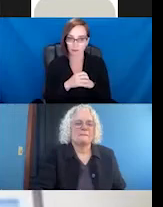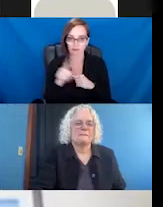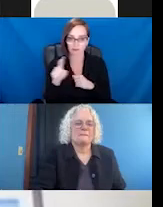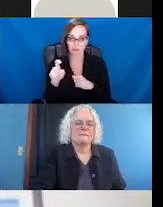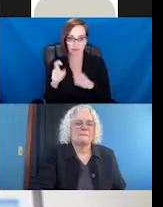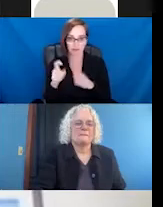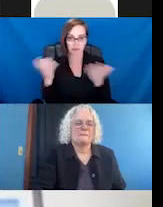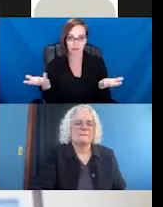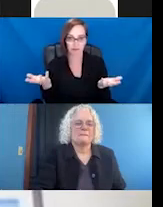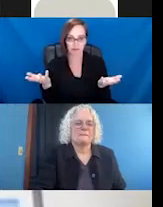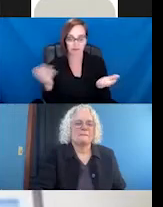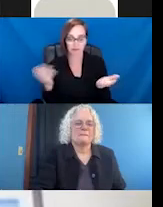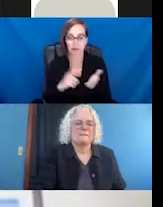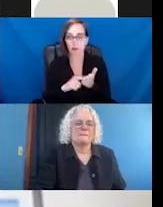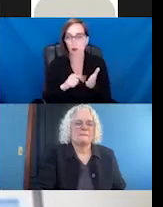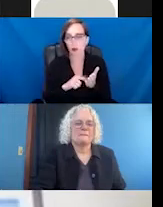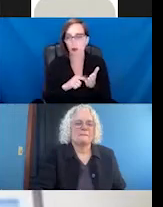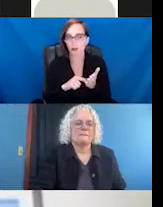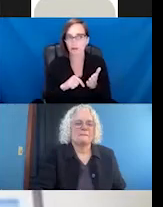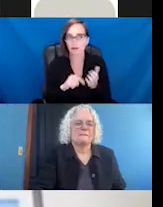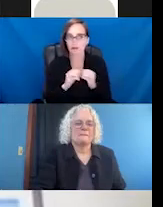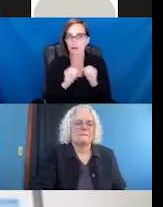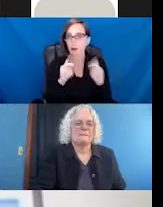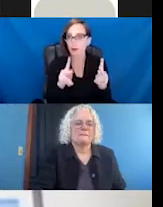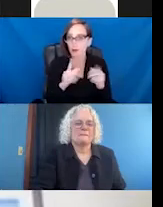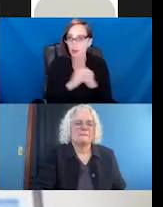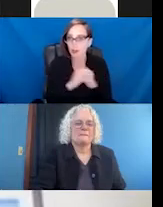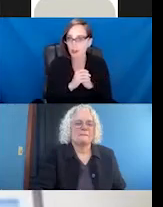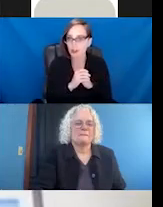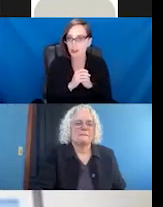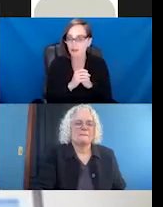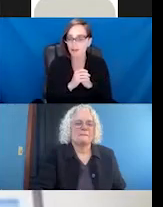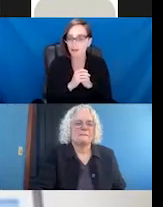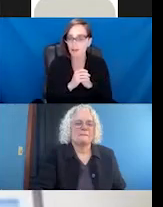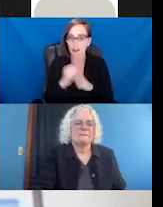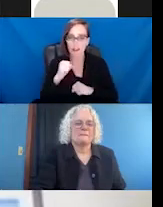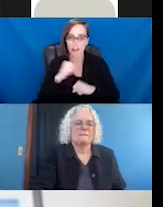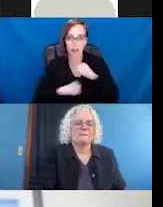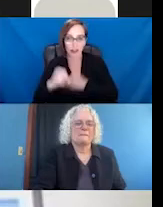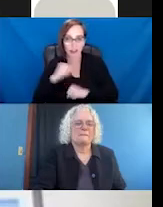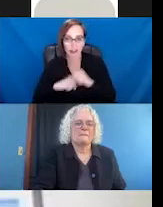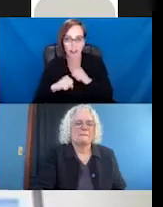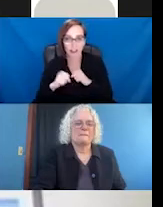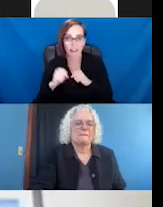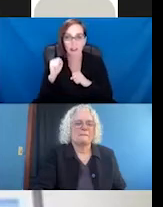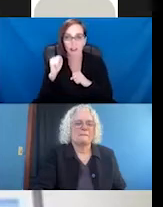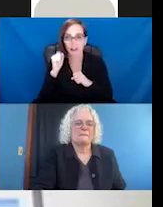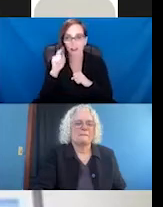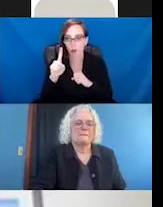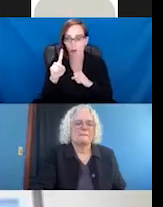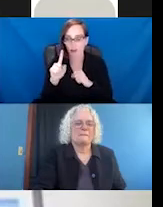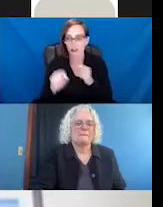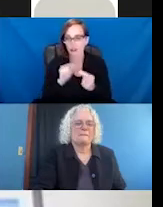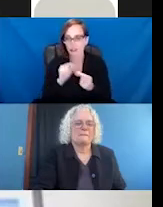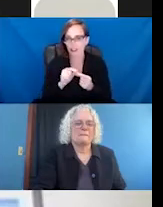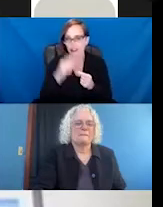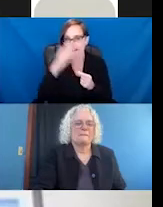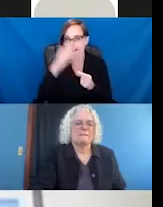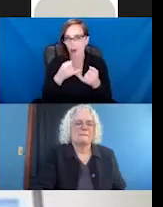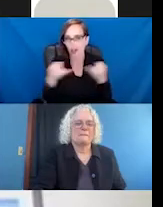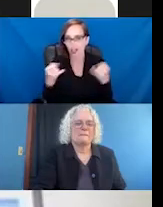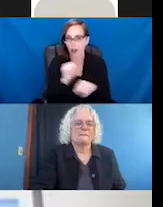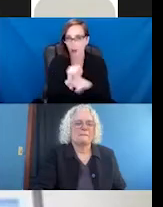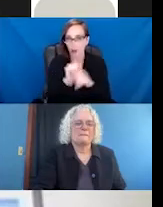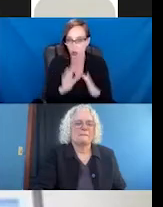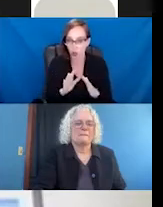opportunities or strategies, again, for those frontline workers, especially in the healthcare sector, what frontline strategies